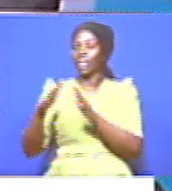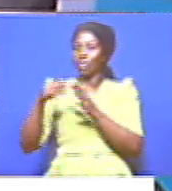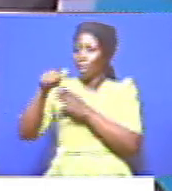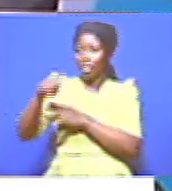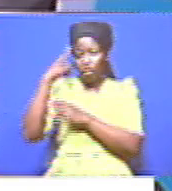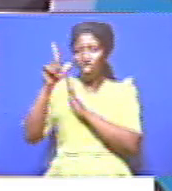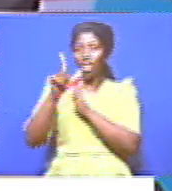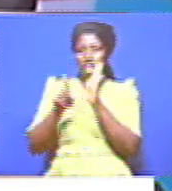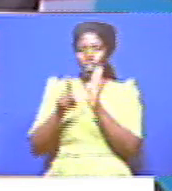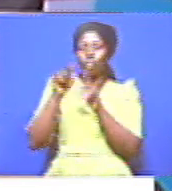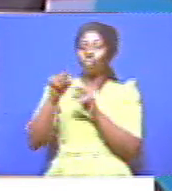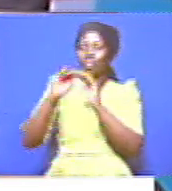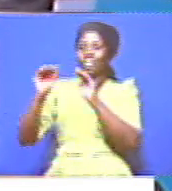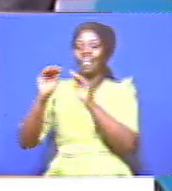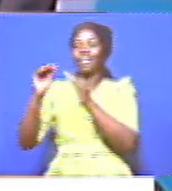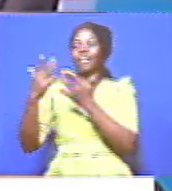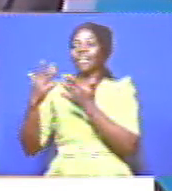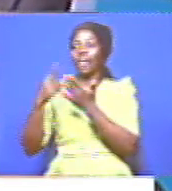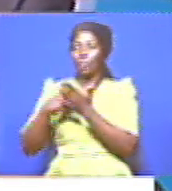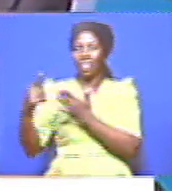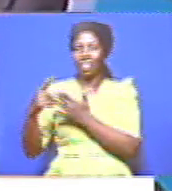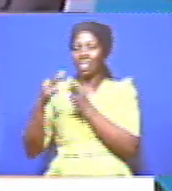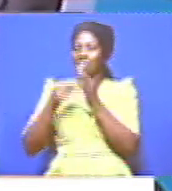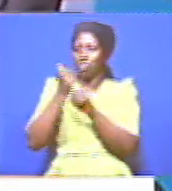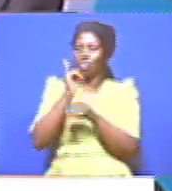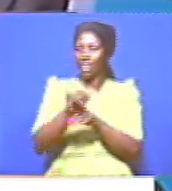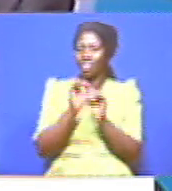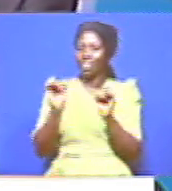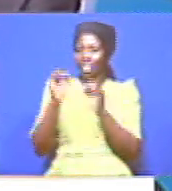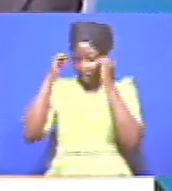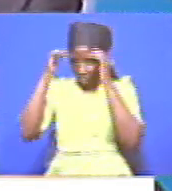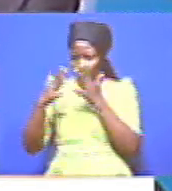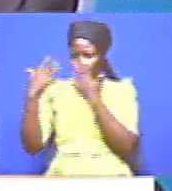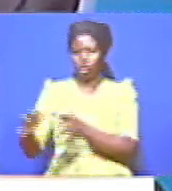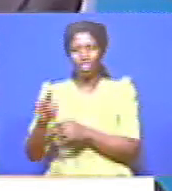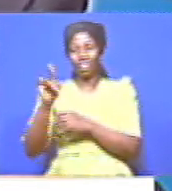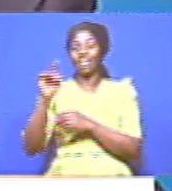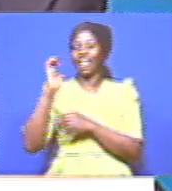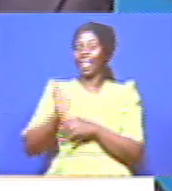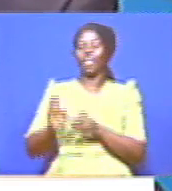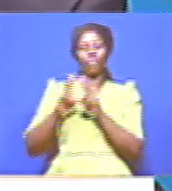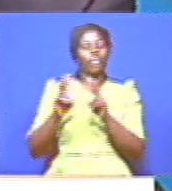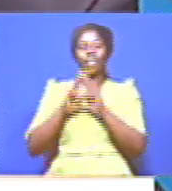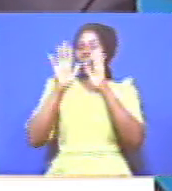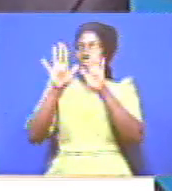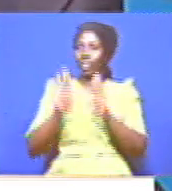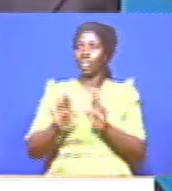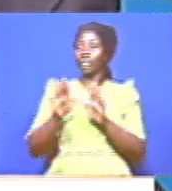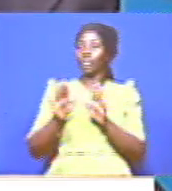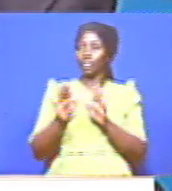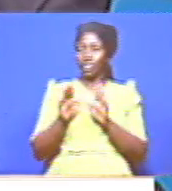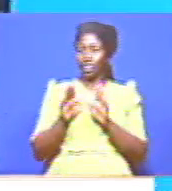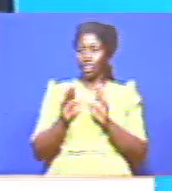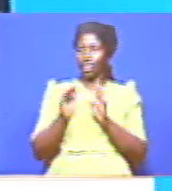don't do, mm-hmm. the students will lose. So this ethical aspect is very important. It's this critical. Is really where we are really a little bit far